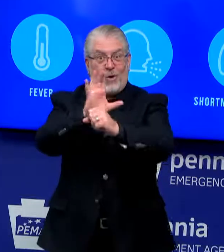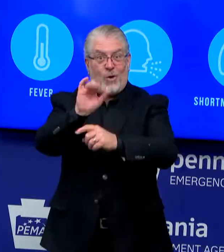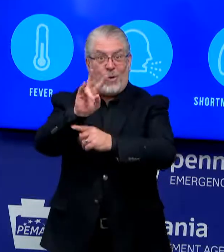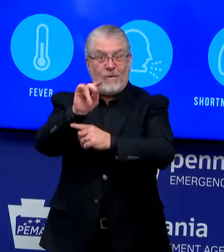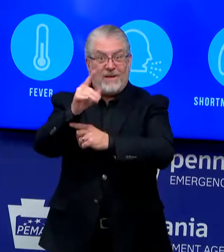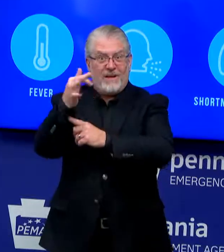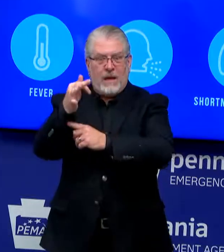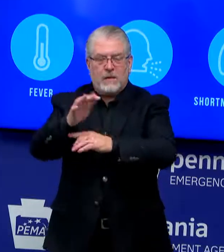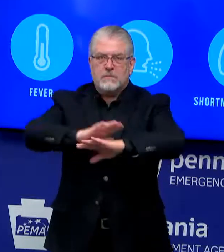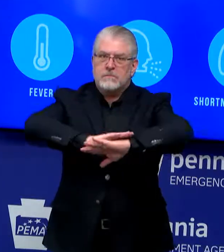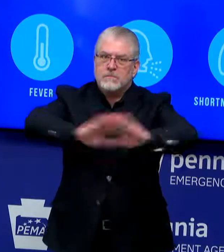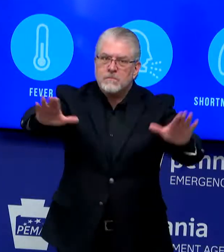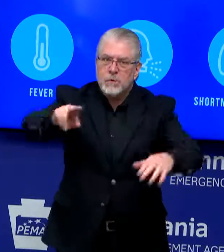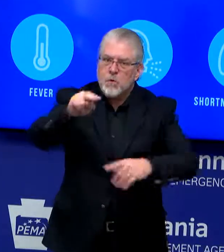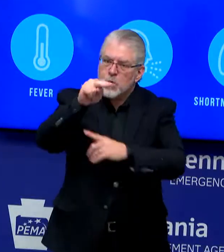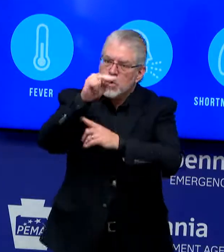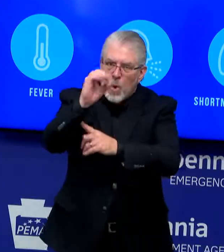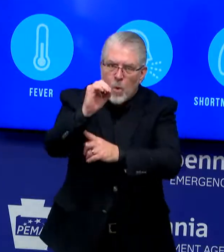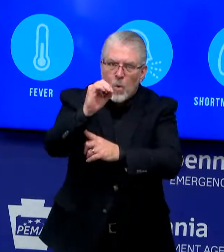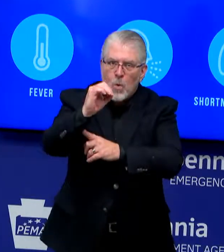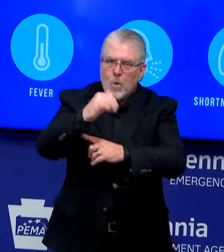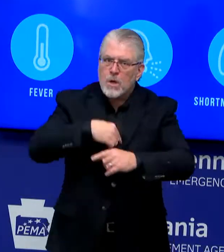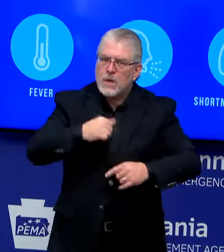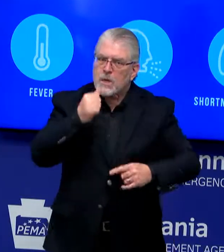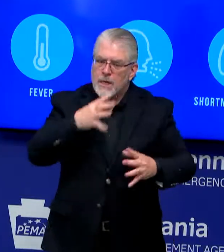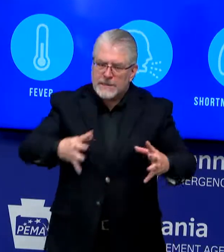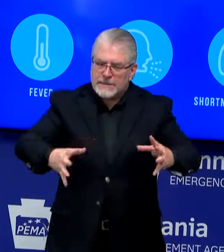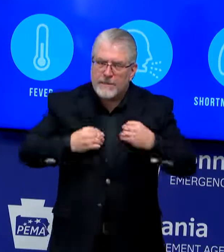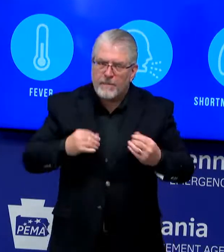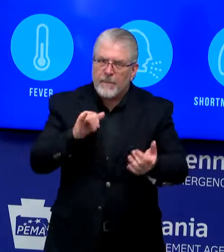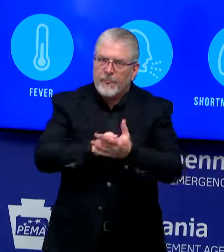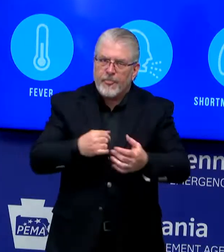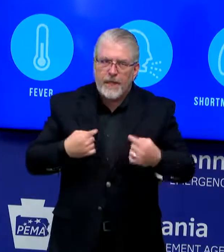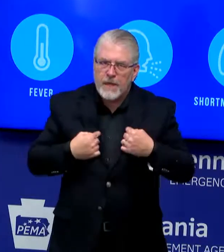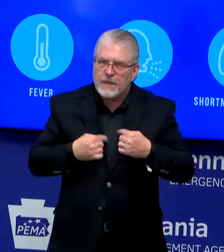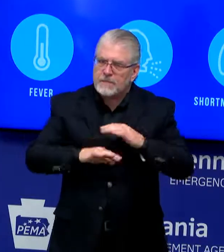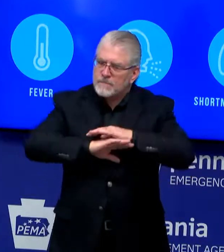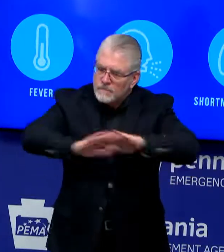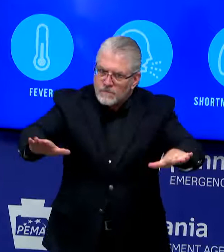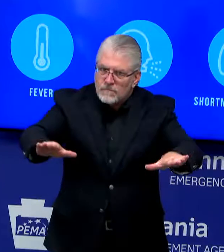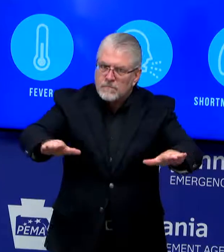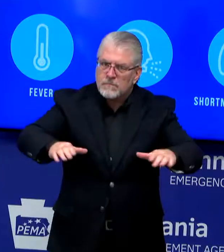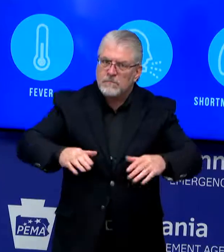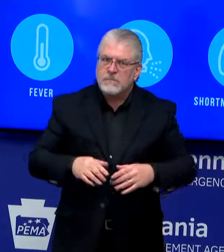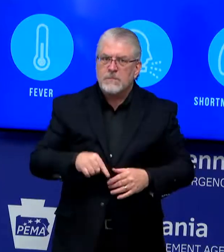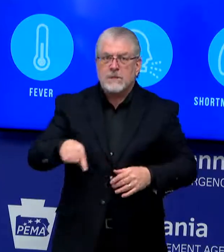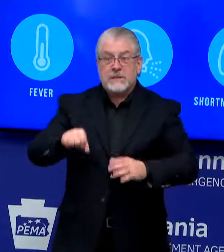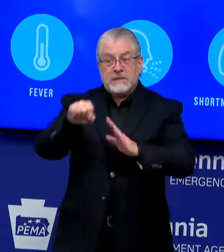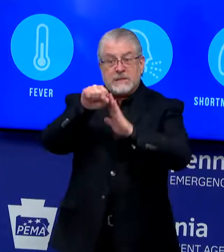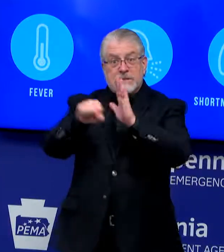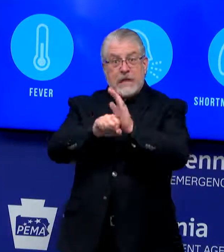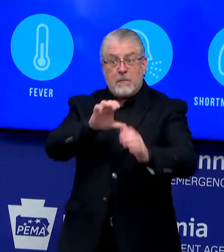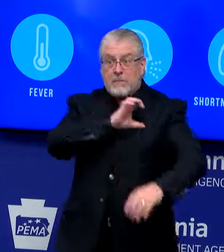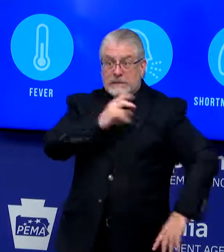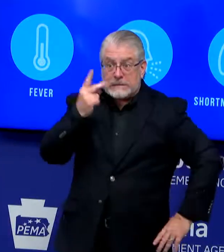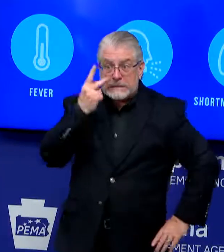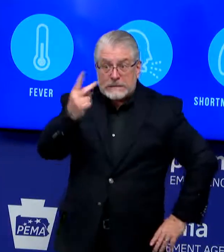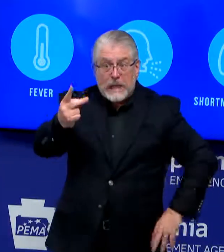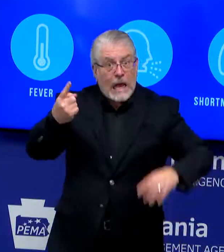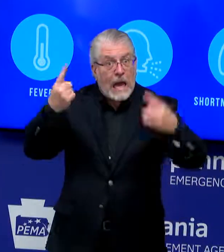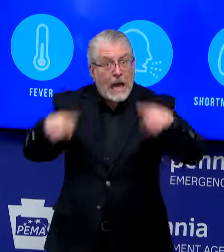us. I fully back the Pennsylvania State Police in pursuing charges against anyone engaging in a hate